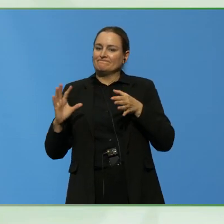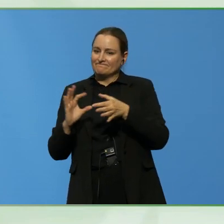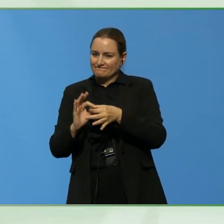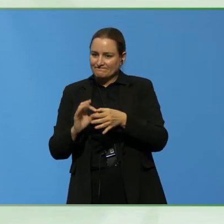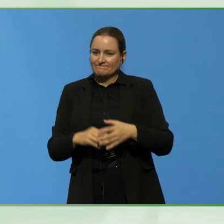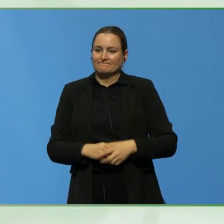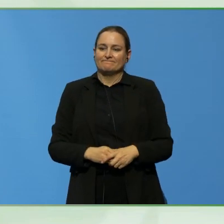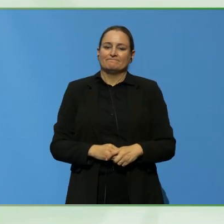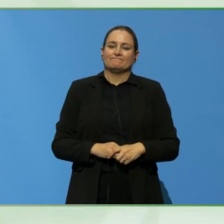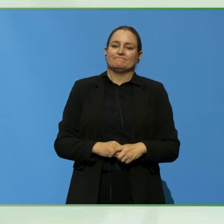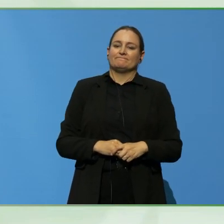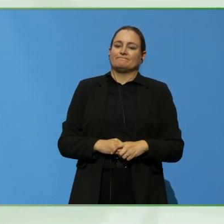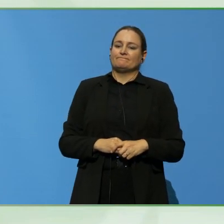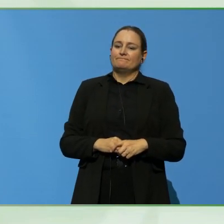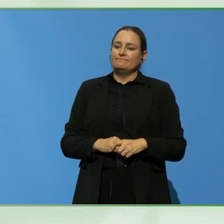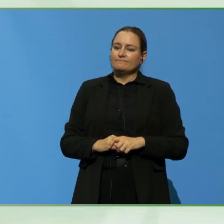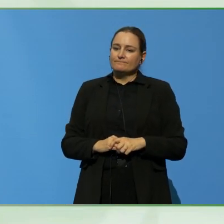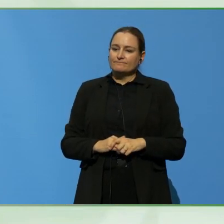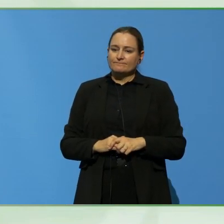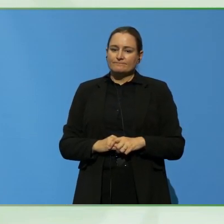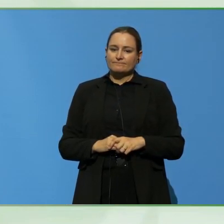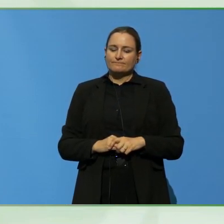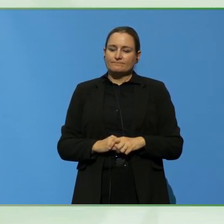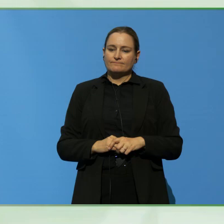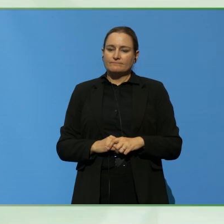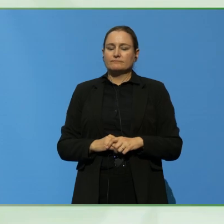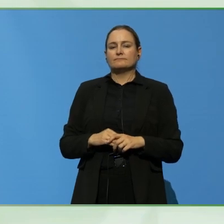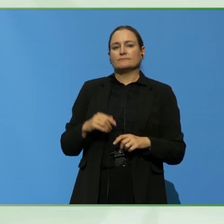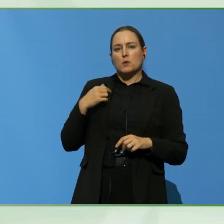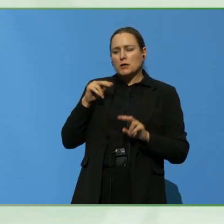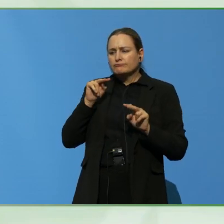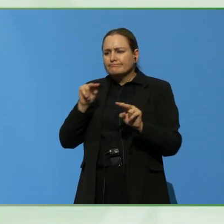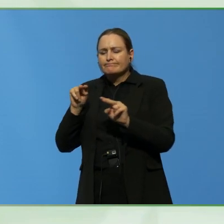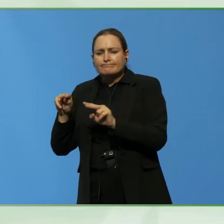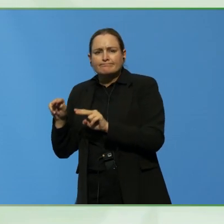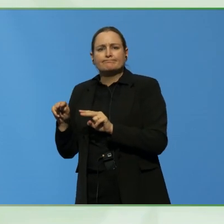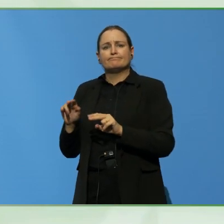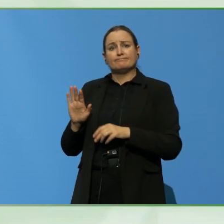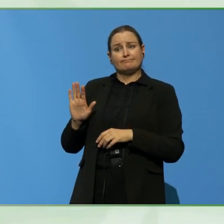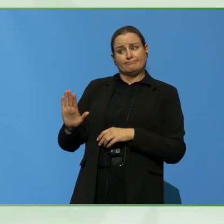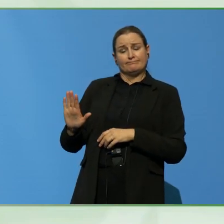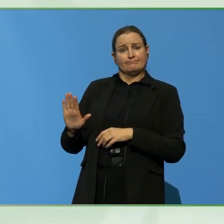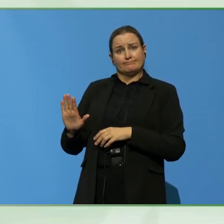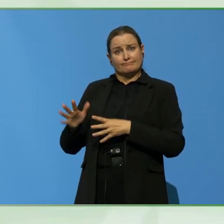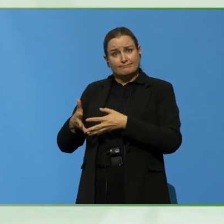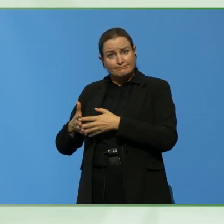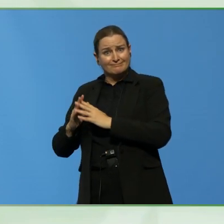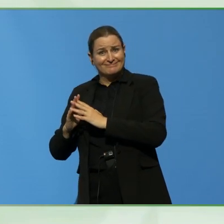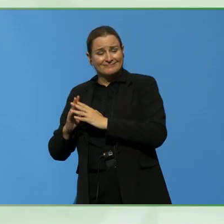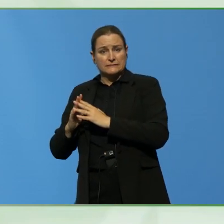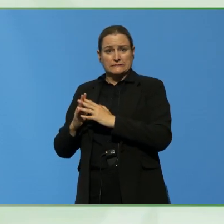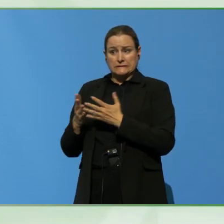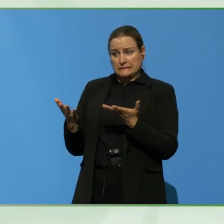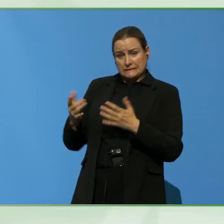focus on use cases that they can support for their business, and we